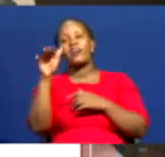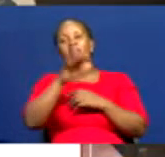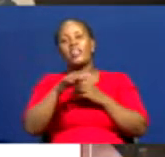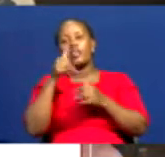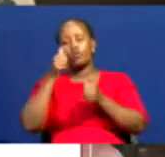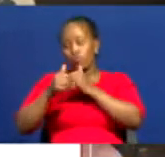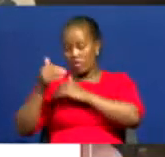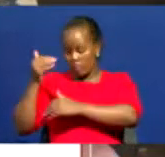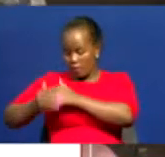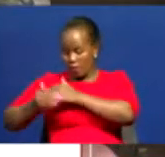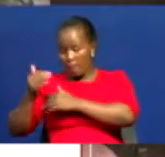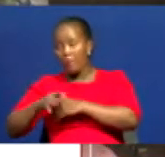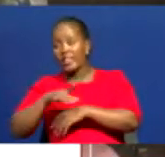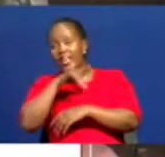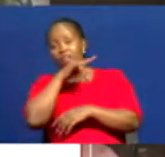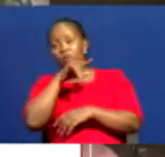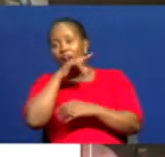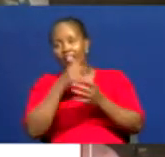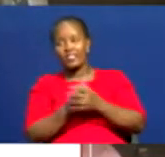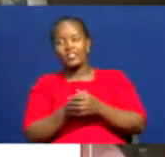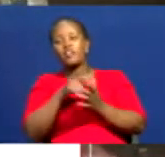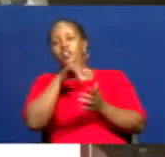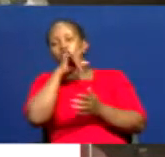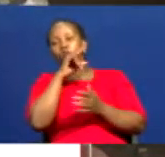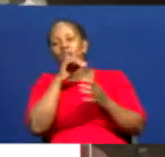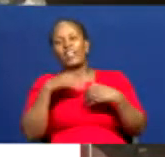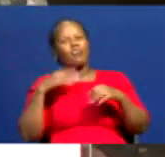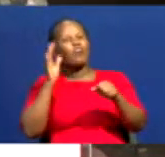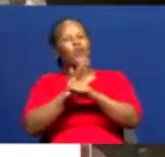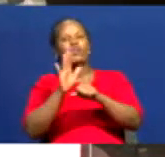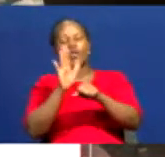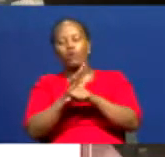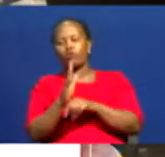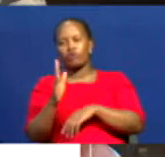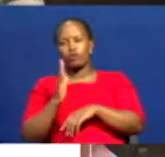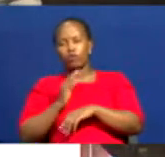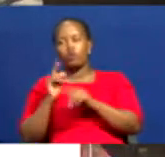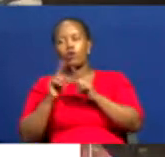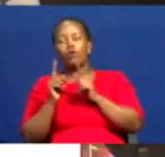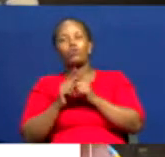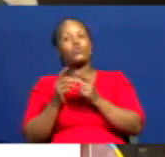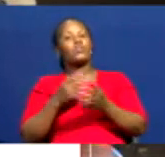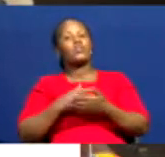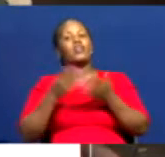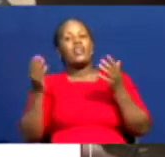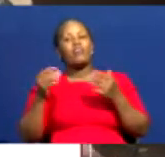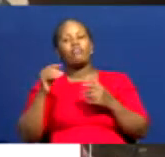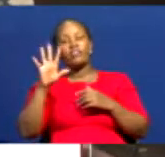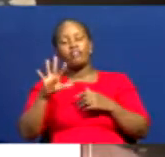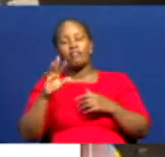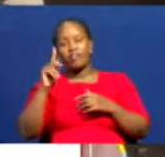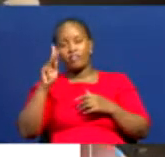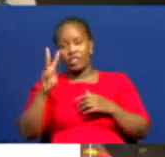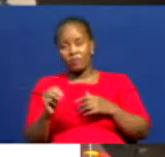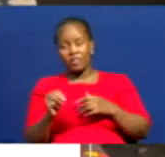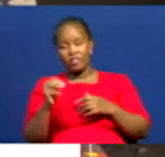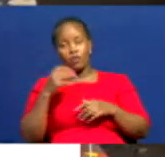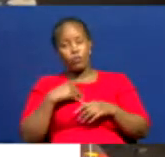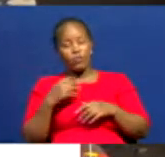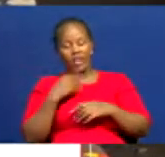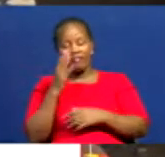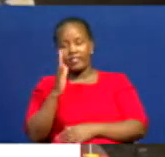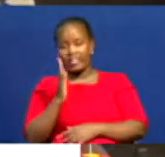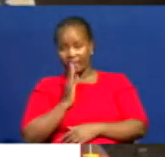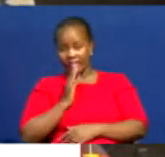Uganda. You see, Uganda has put a lot of security all along. Every 5 kilometers they have